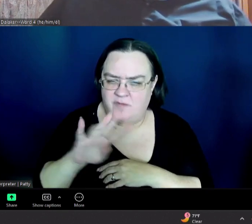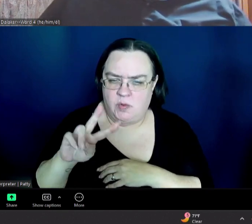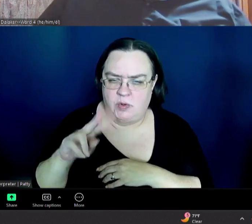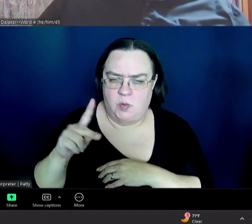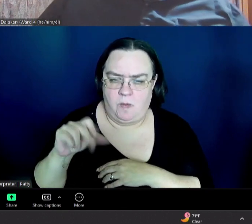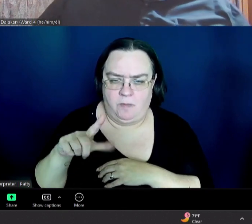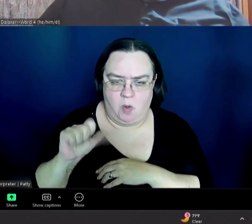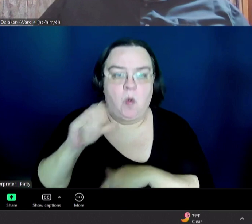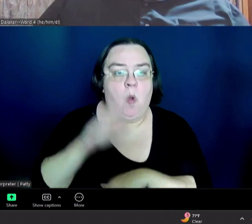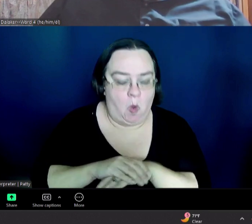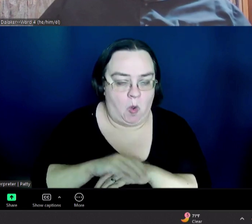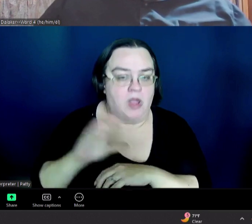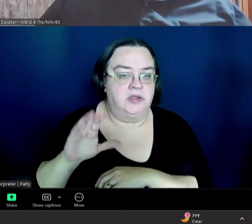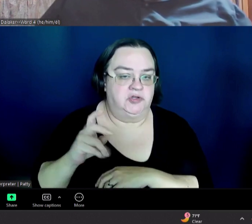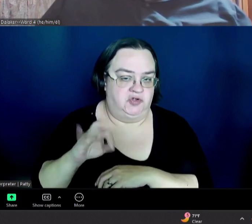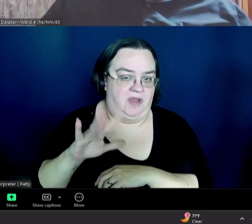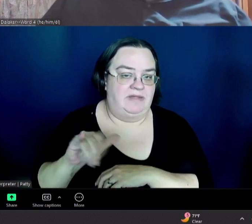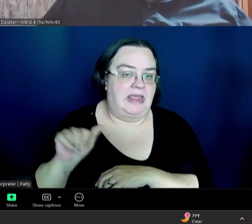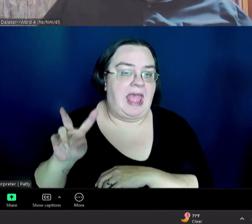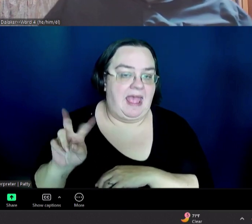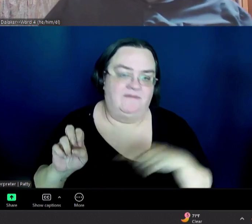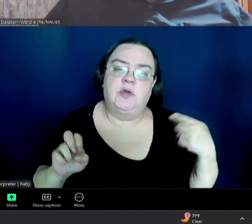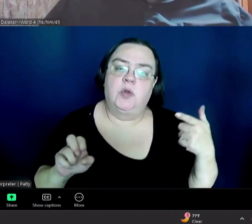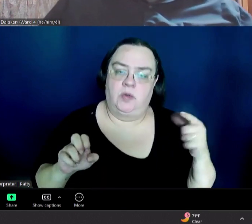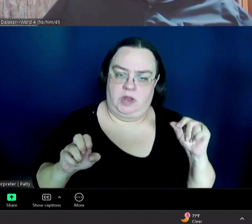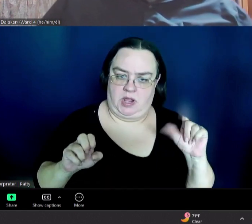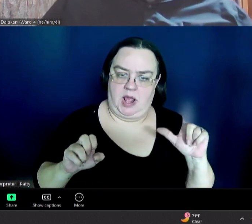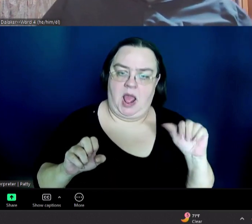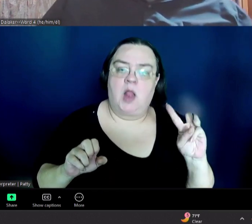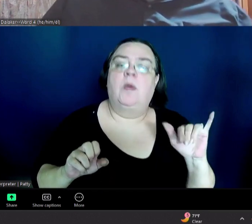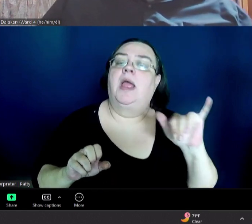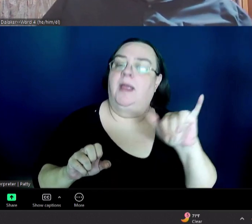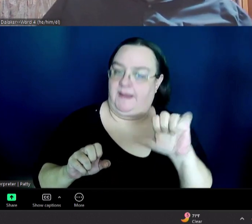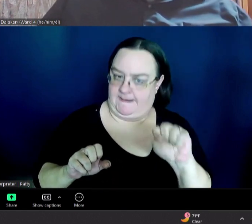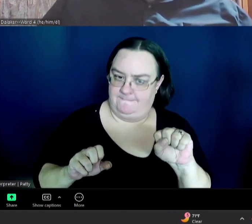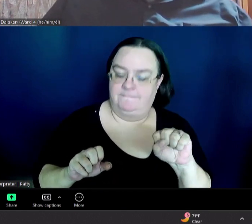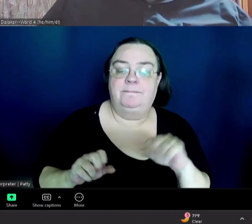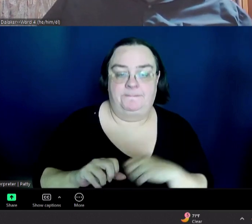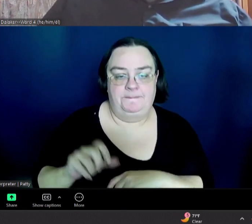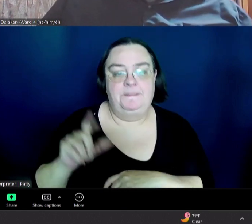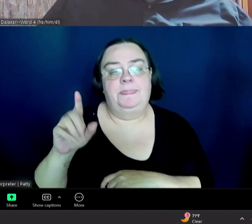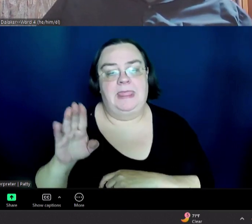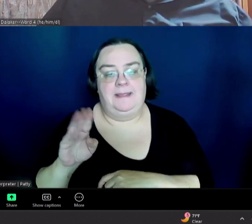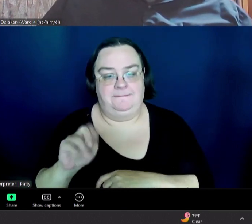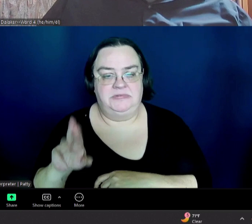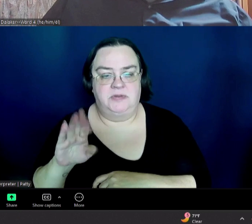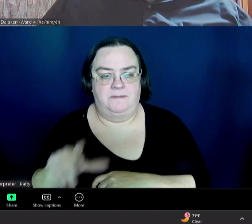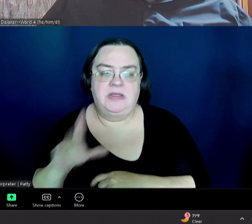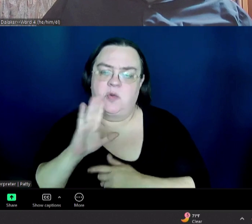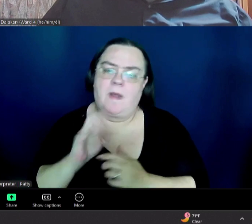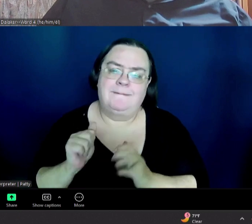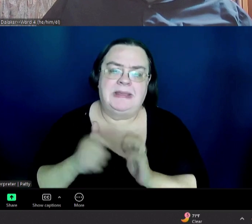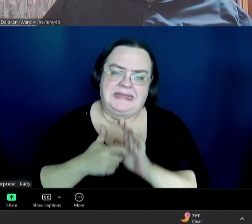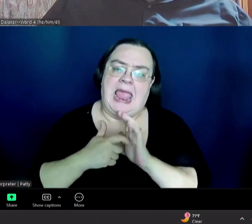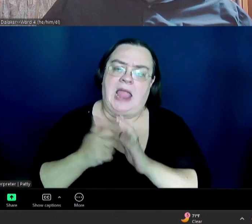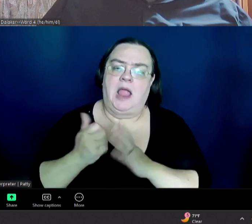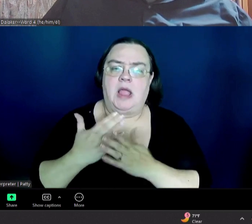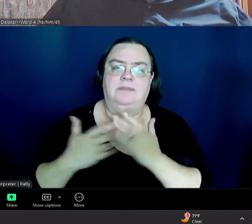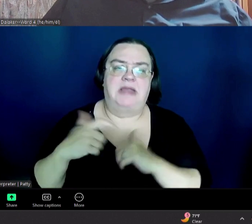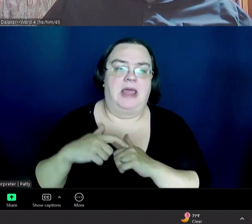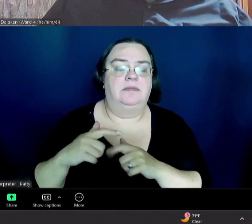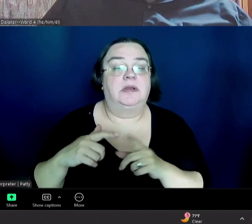Cheverly Avenue. Yeah. So it'll be a while to get there. Okay. All right. Councilman Watson, I